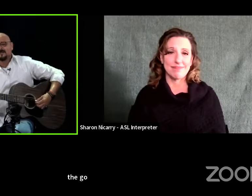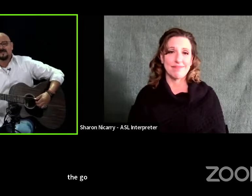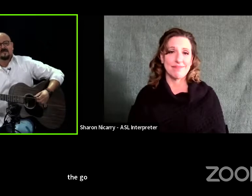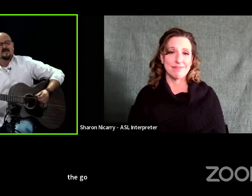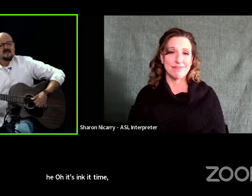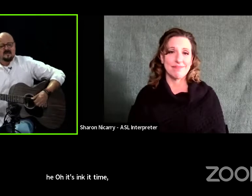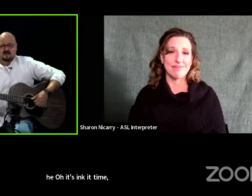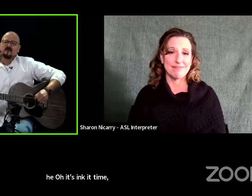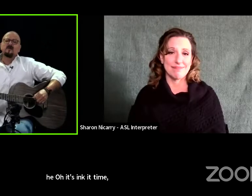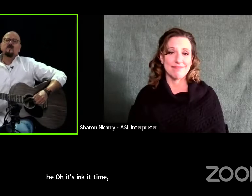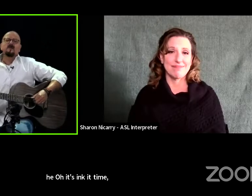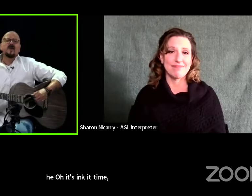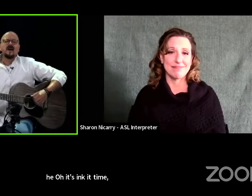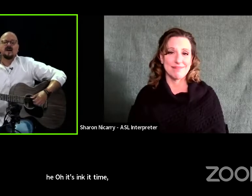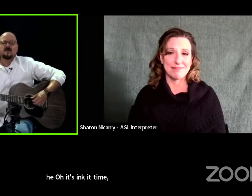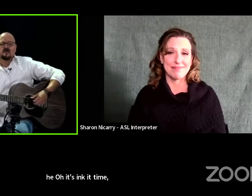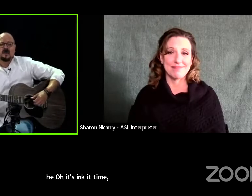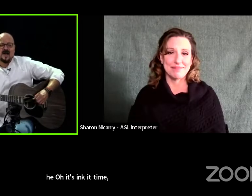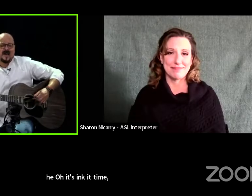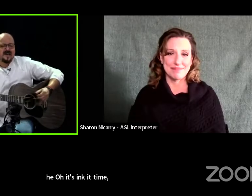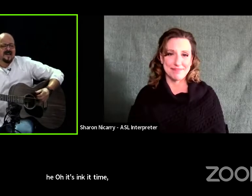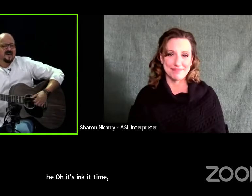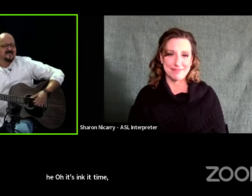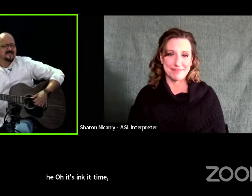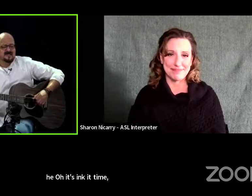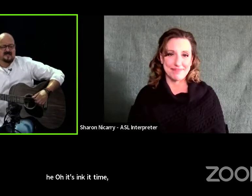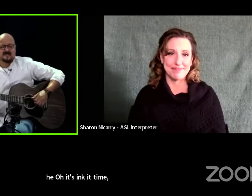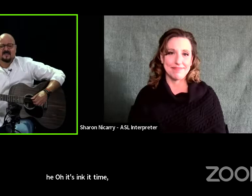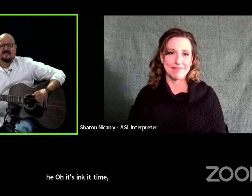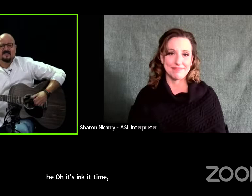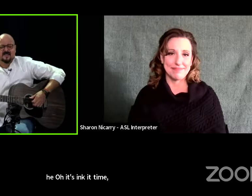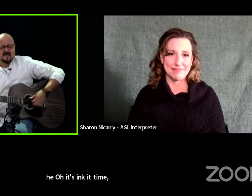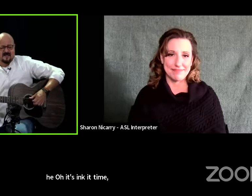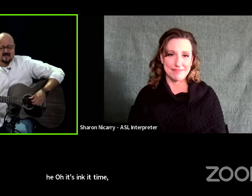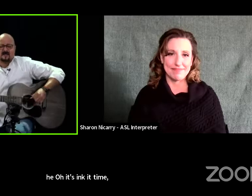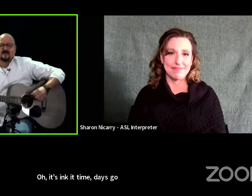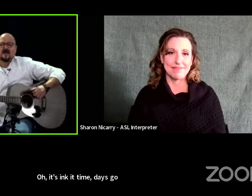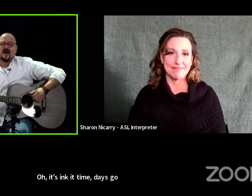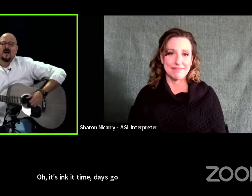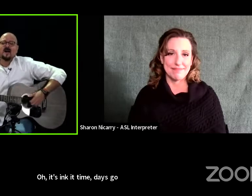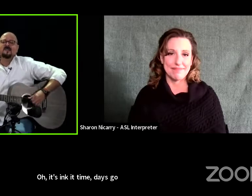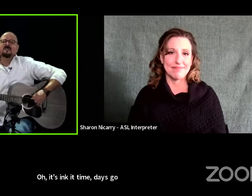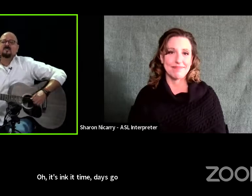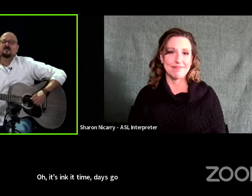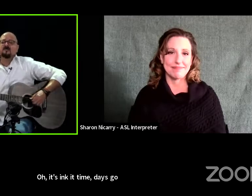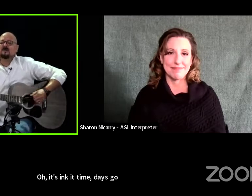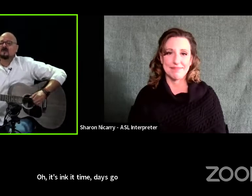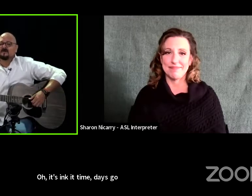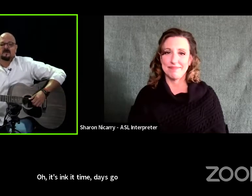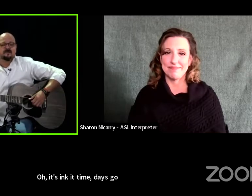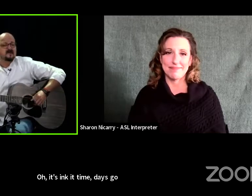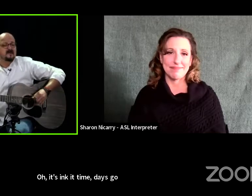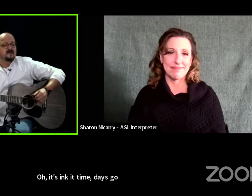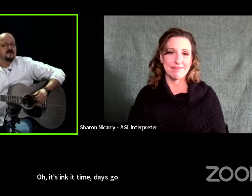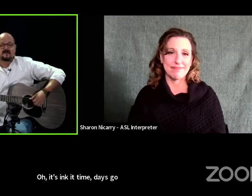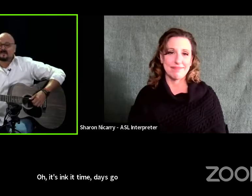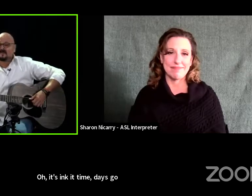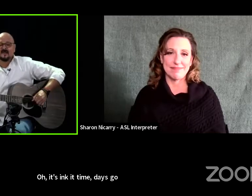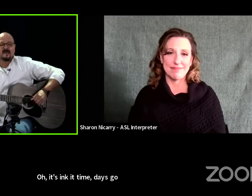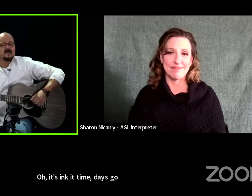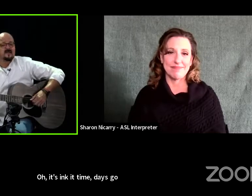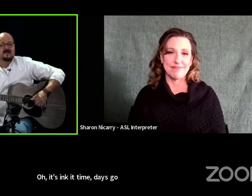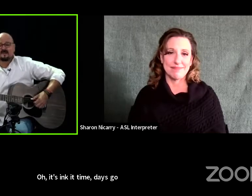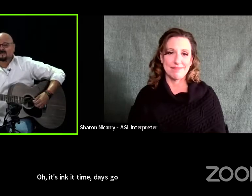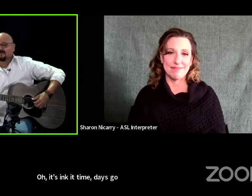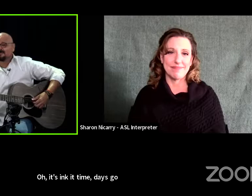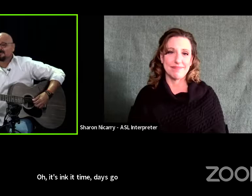inquietantes, como un rayo láser, entras por mi